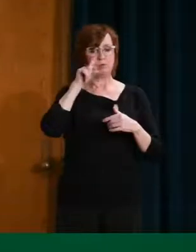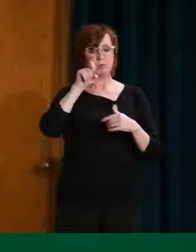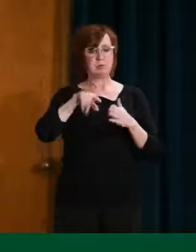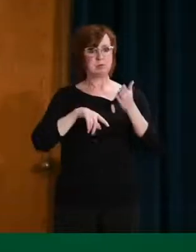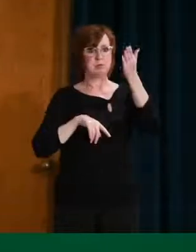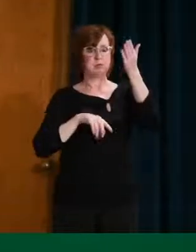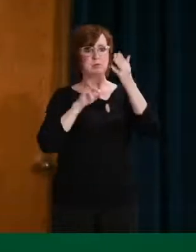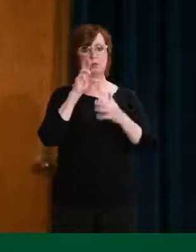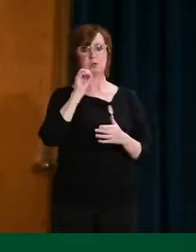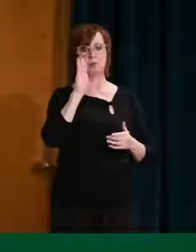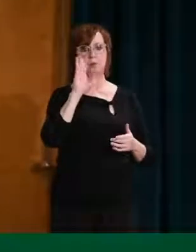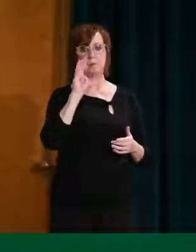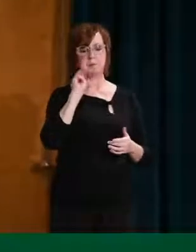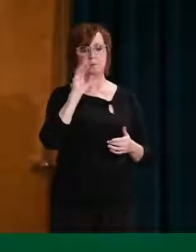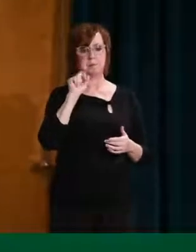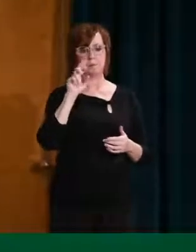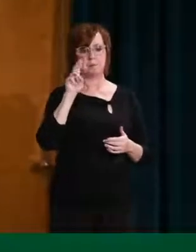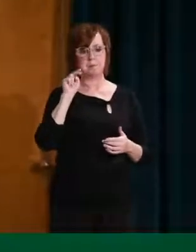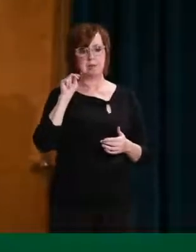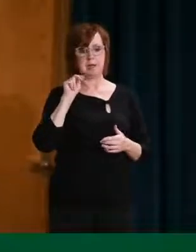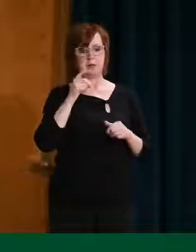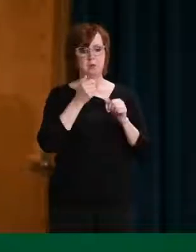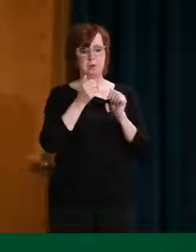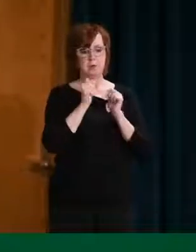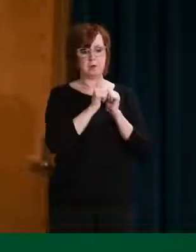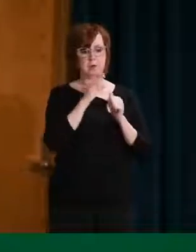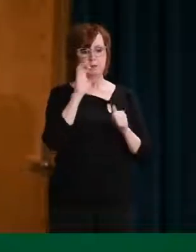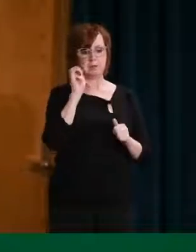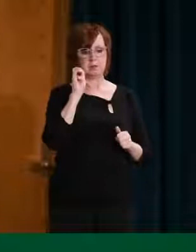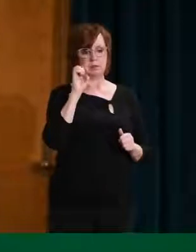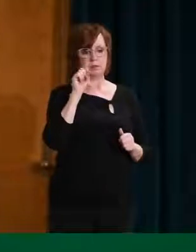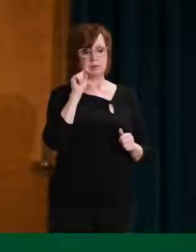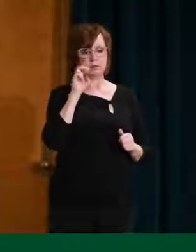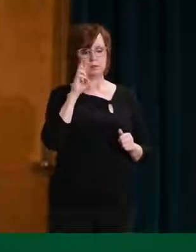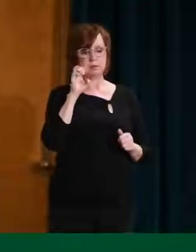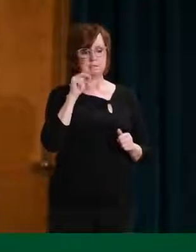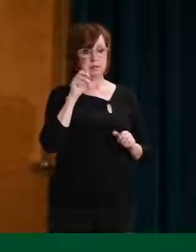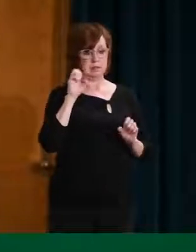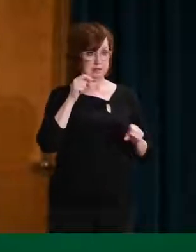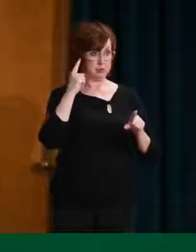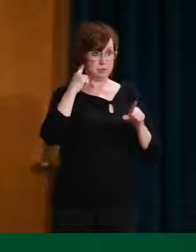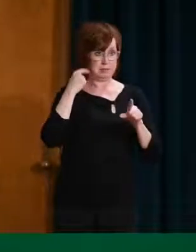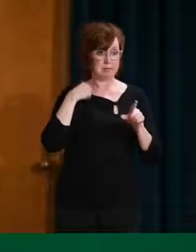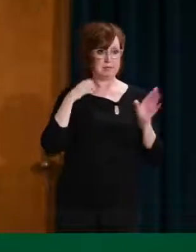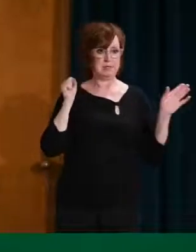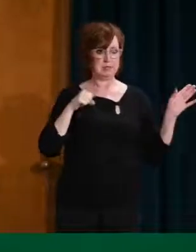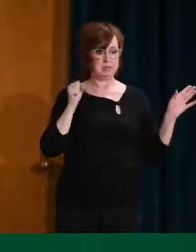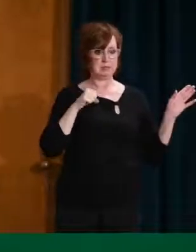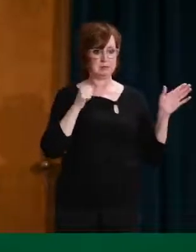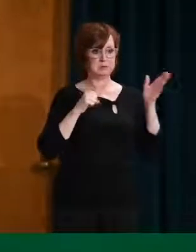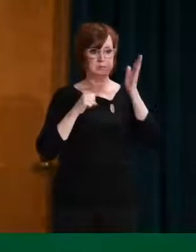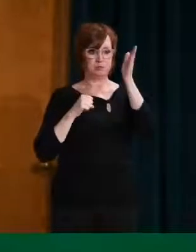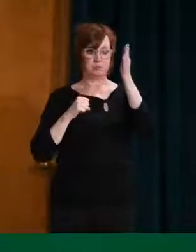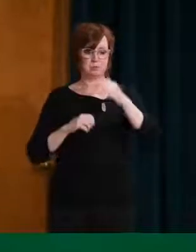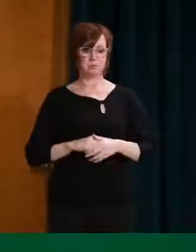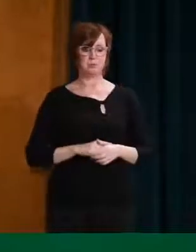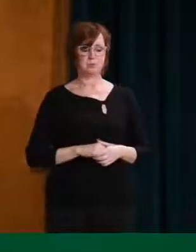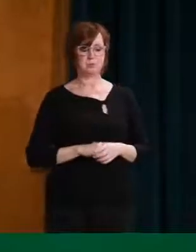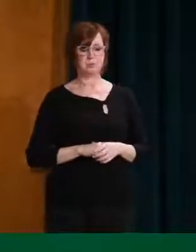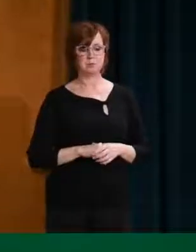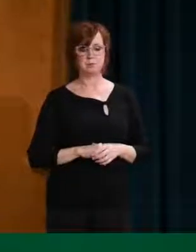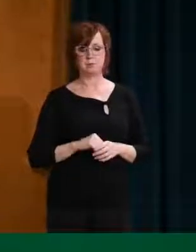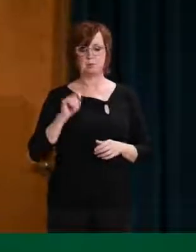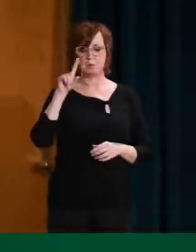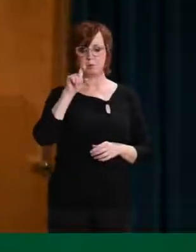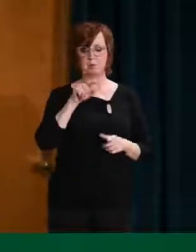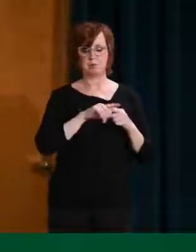We have Rob Mann with Discover Estevan. You guys can hear me all right? You bet. Okay. I've got a question